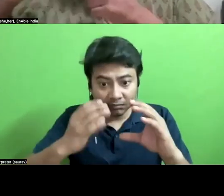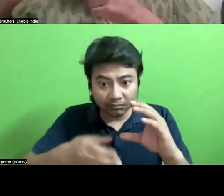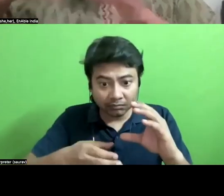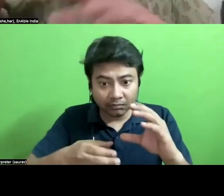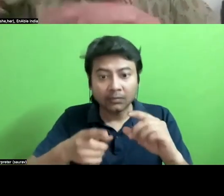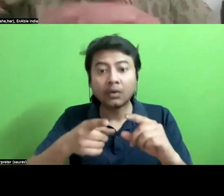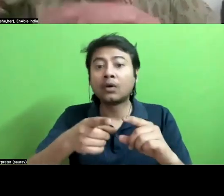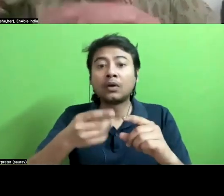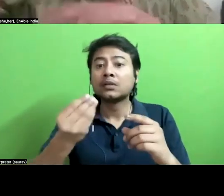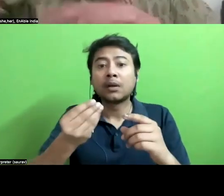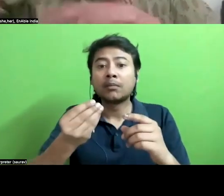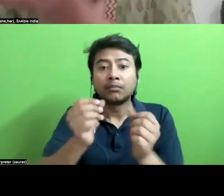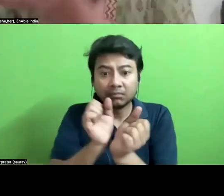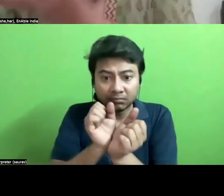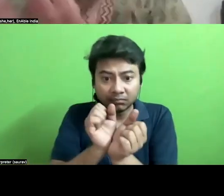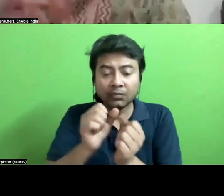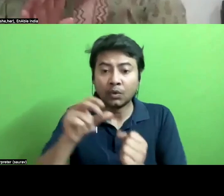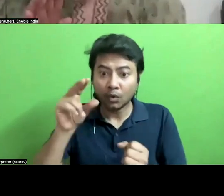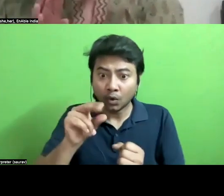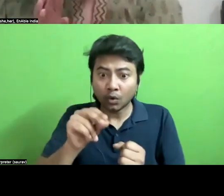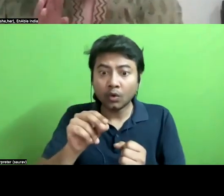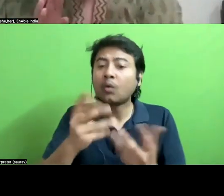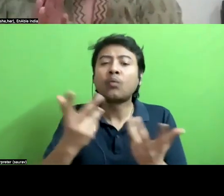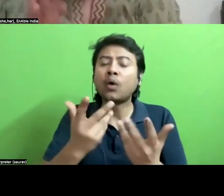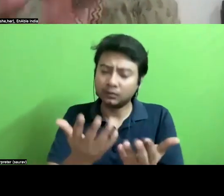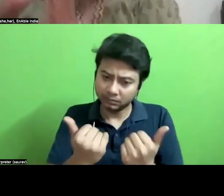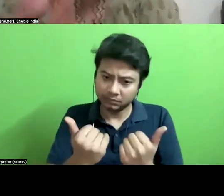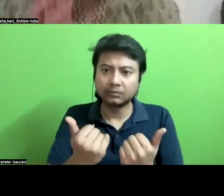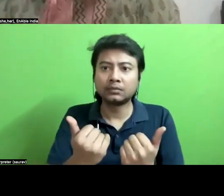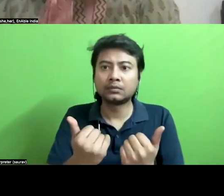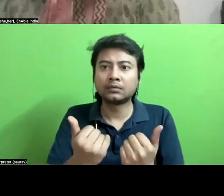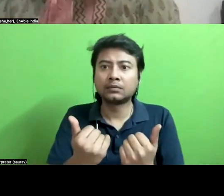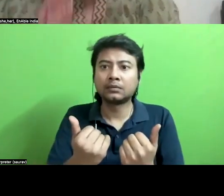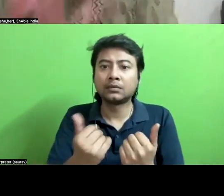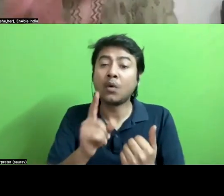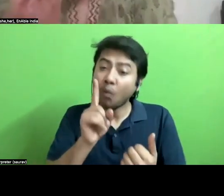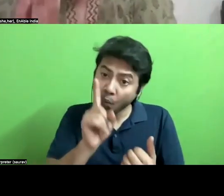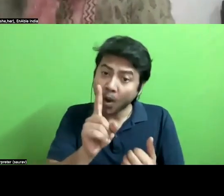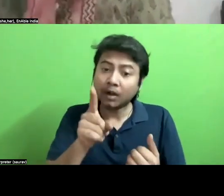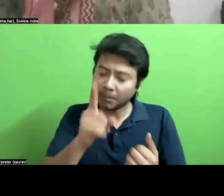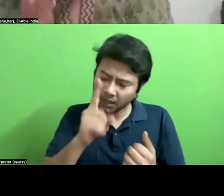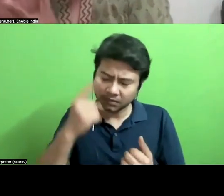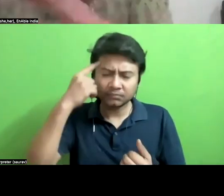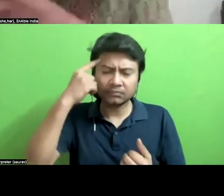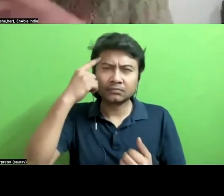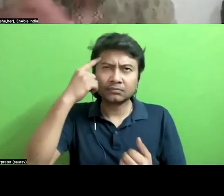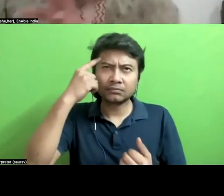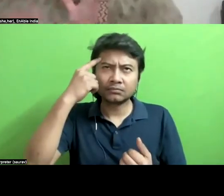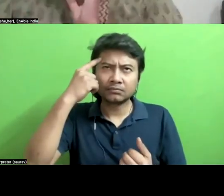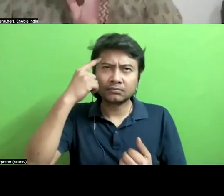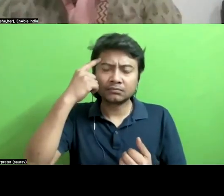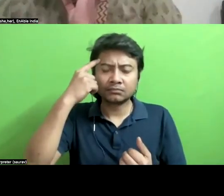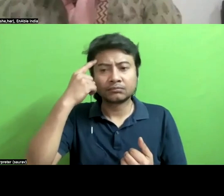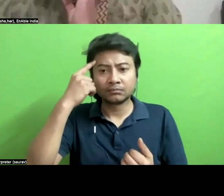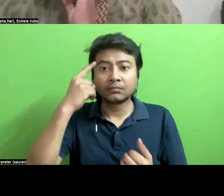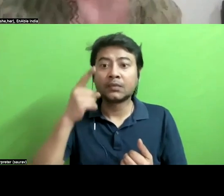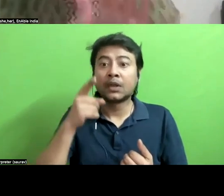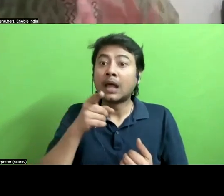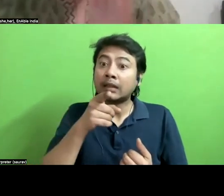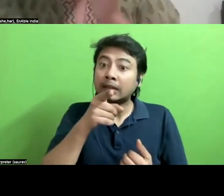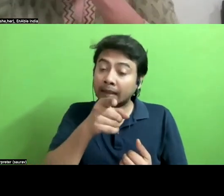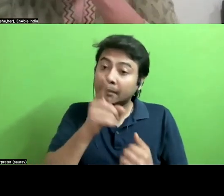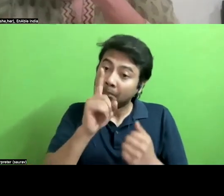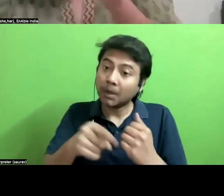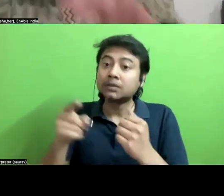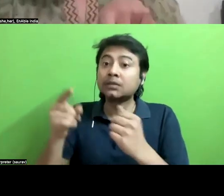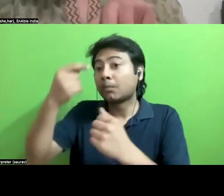allowed them, and they do some solution for it, make a video and show it to their parents or show their parents directly. I will